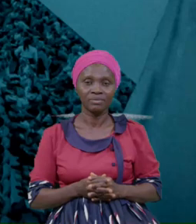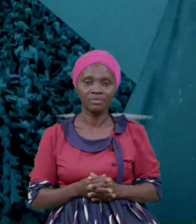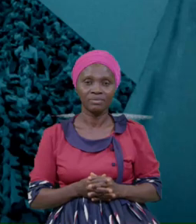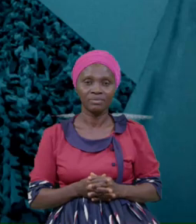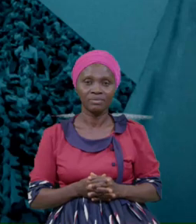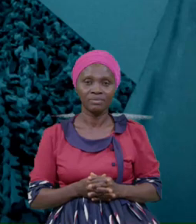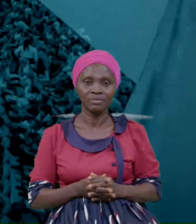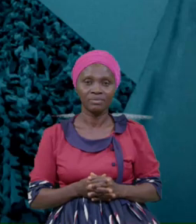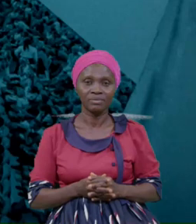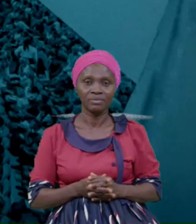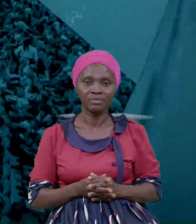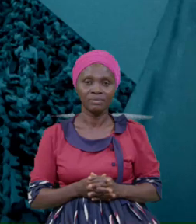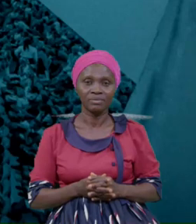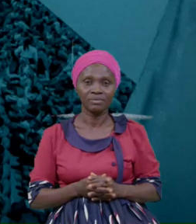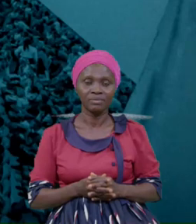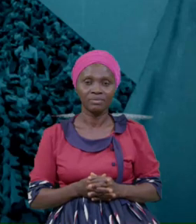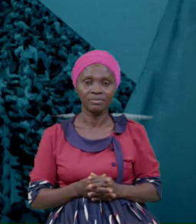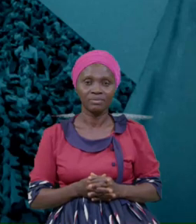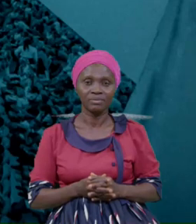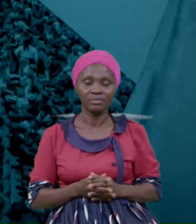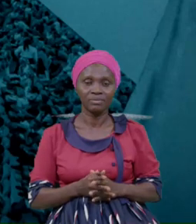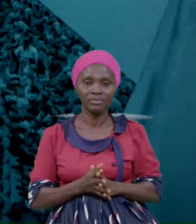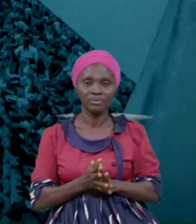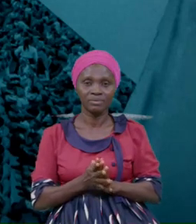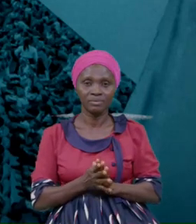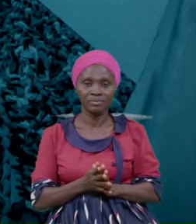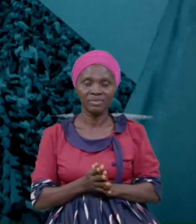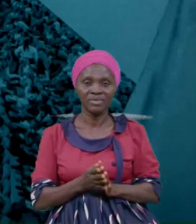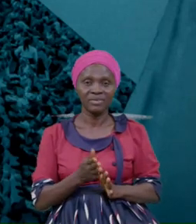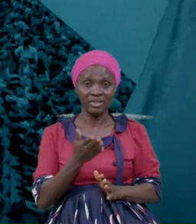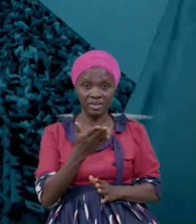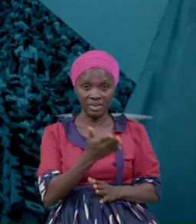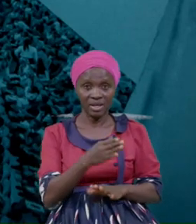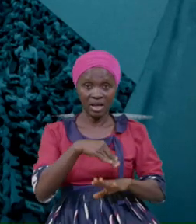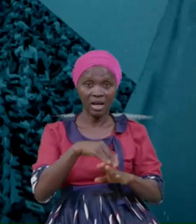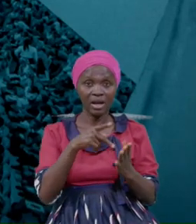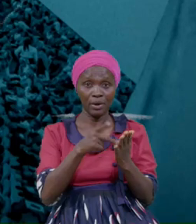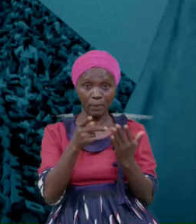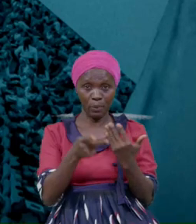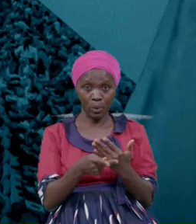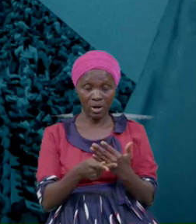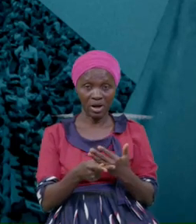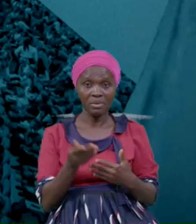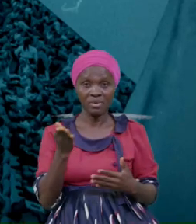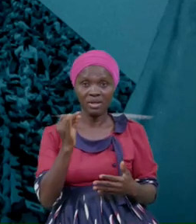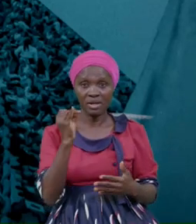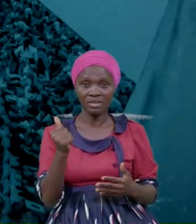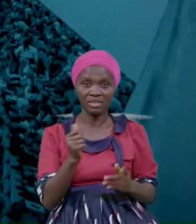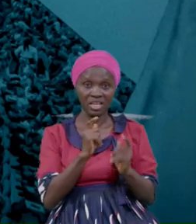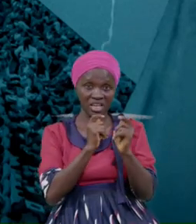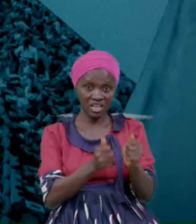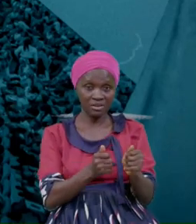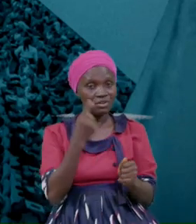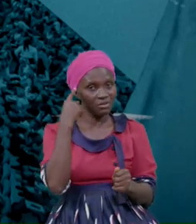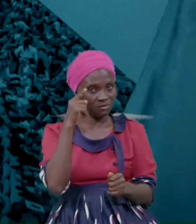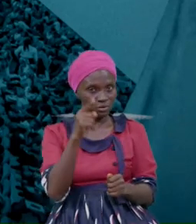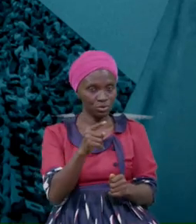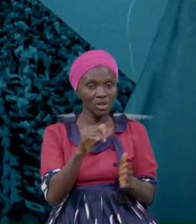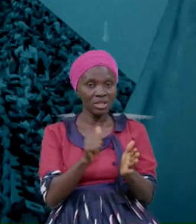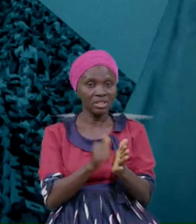with you. It's a package for you, and we shall be giving to you tomorrow. So